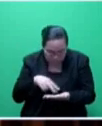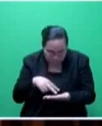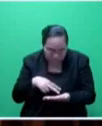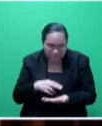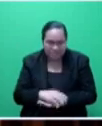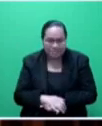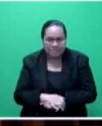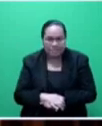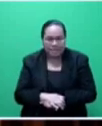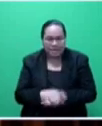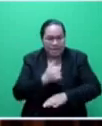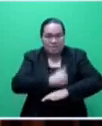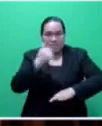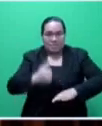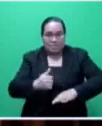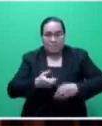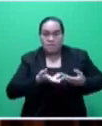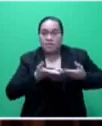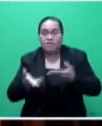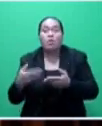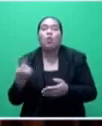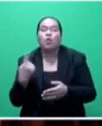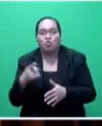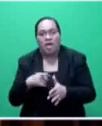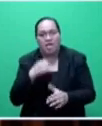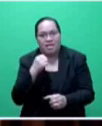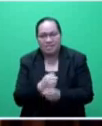the powers are given to the Attorney General.